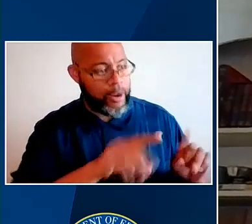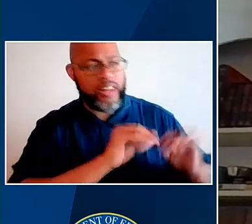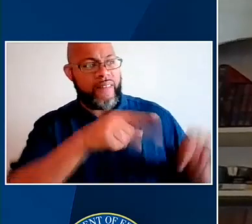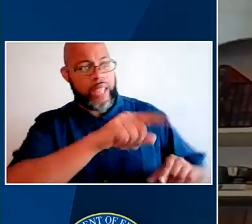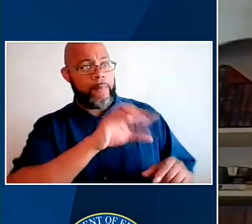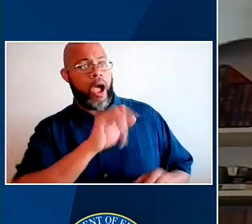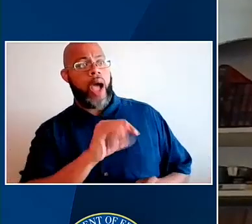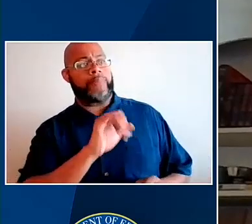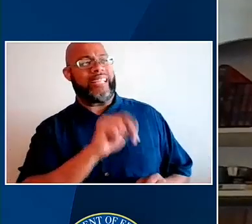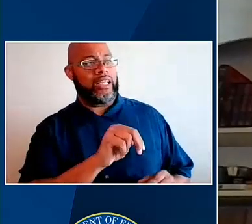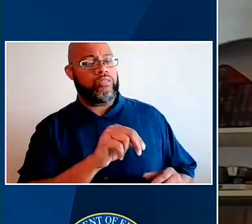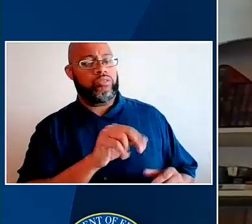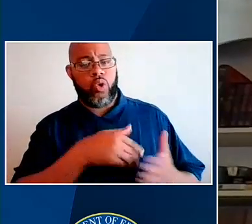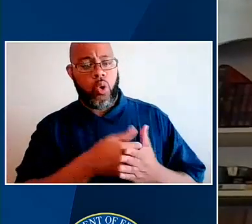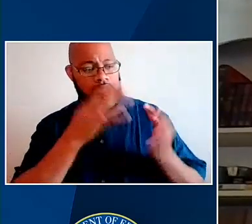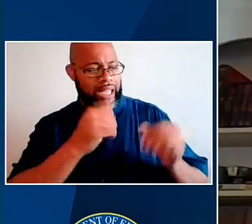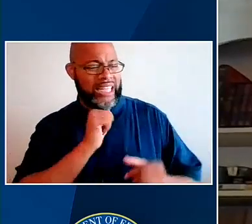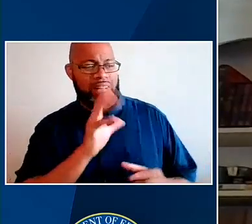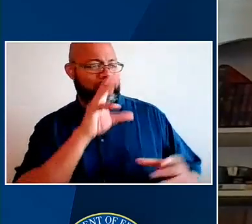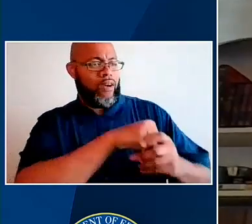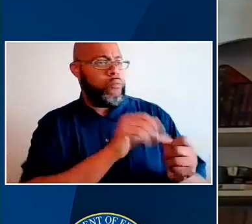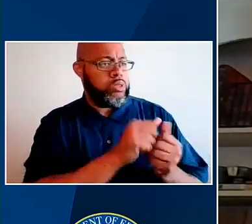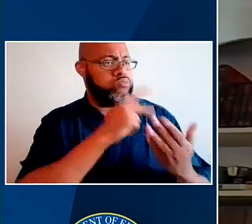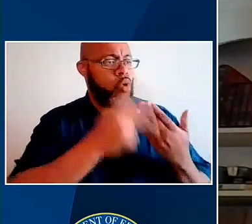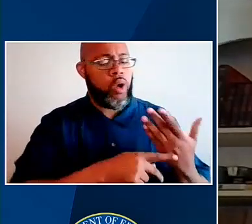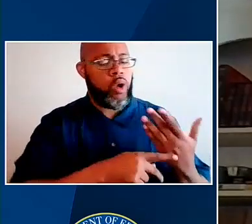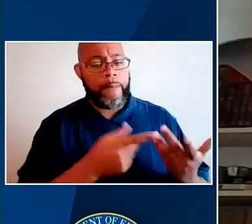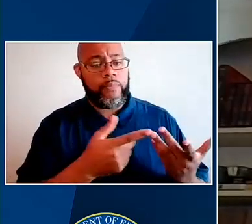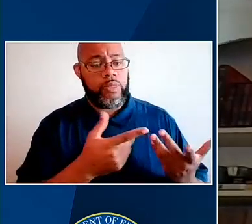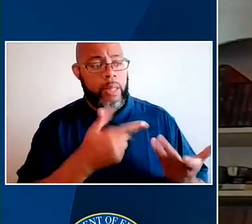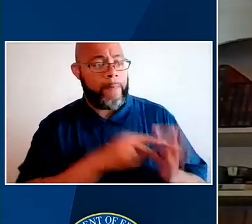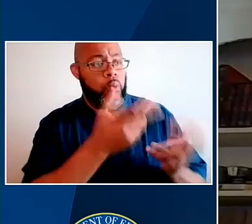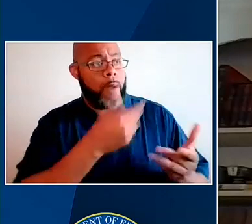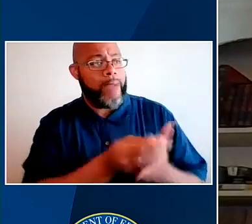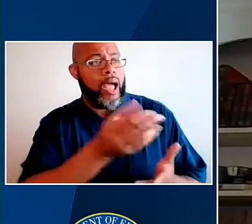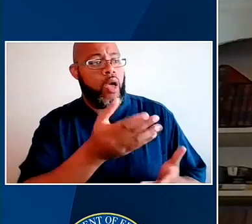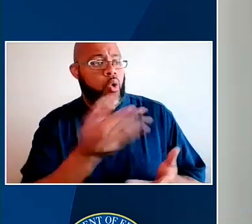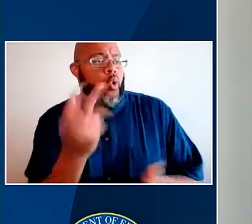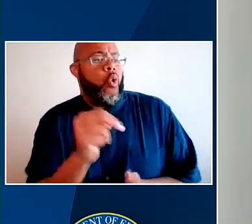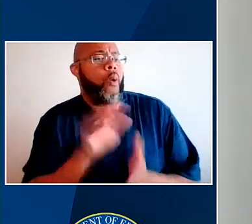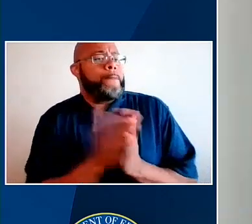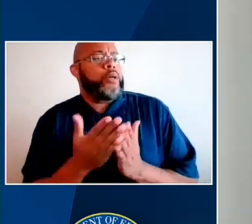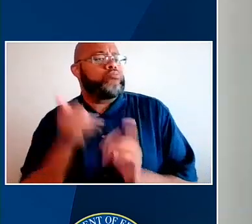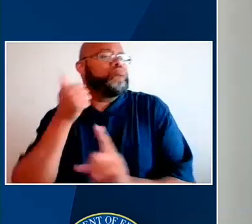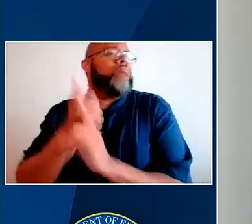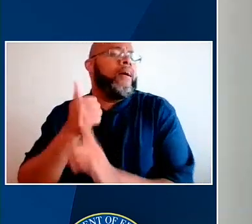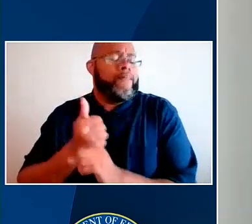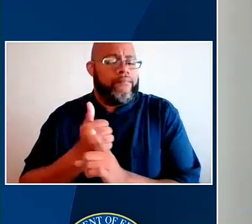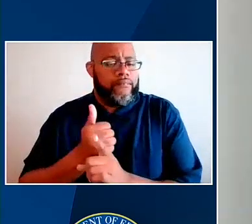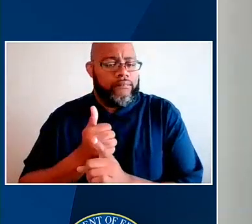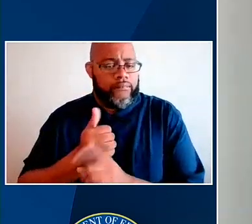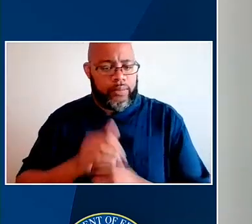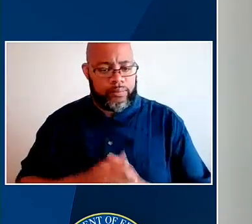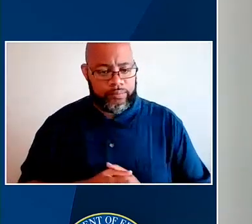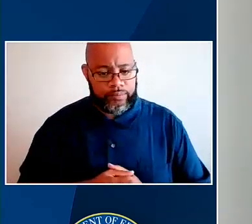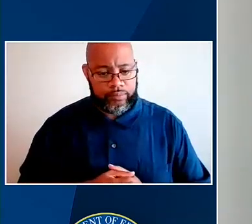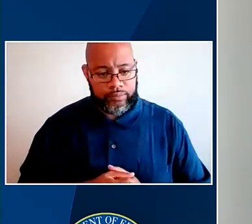in. They all decide not to opt in. That means they want to buy their books and supplies through another means.